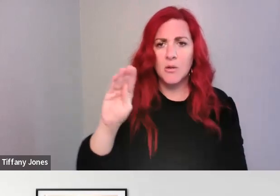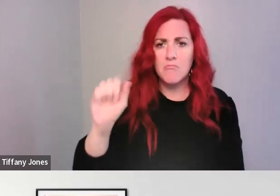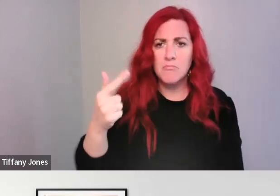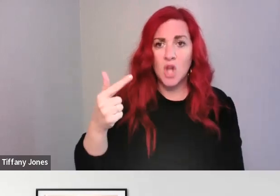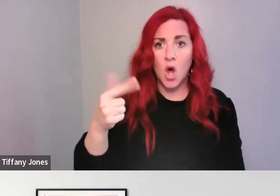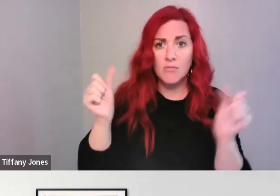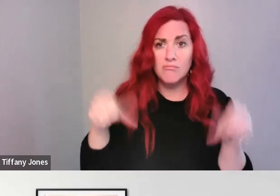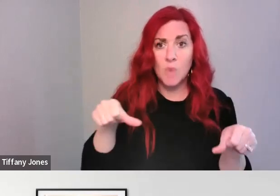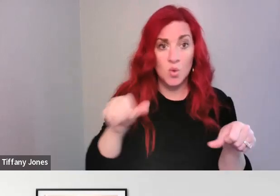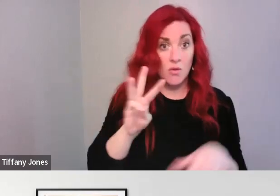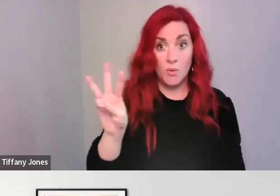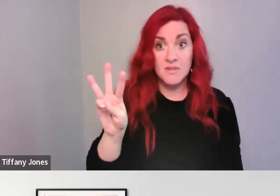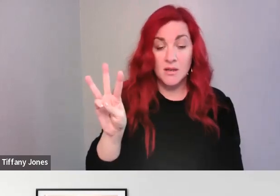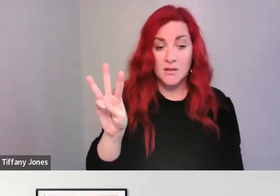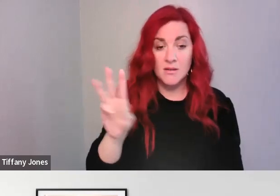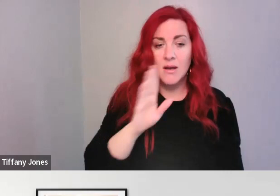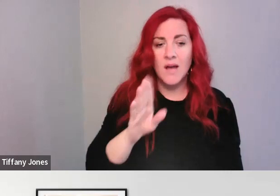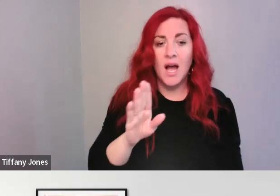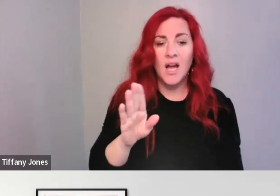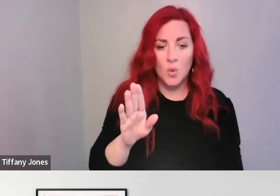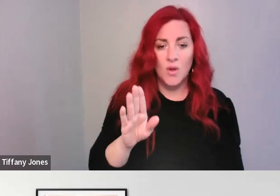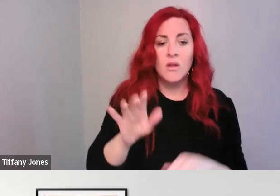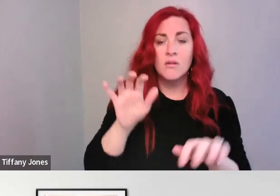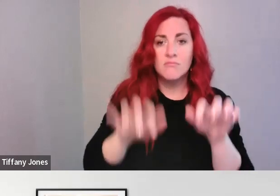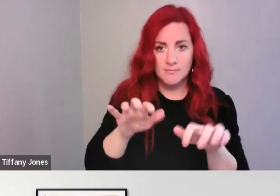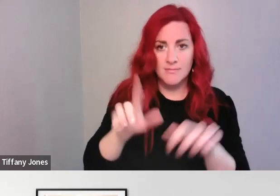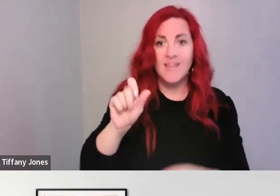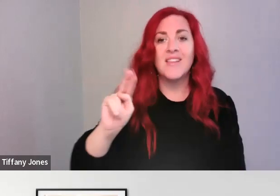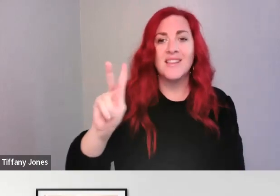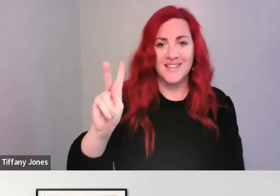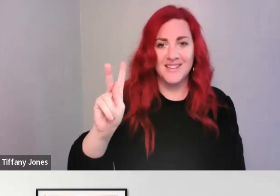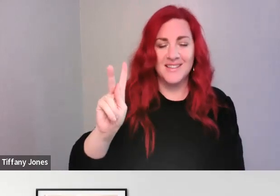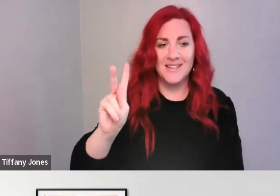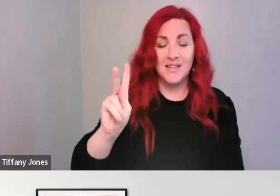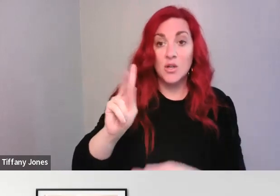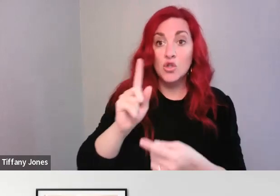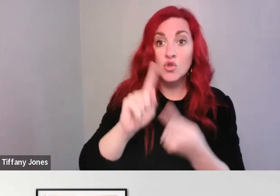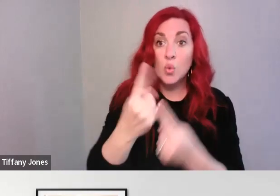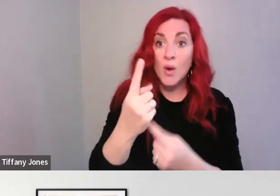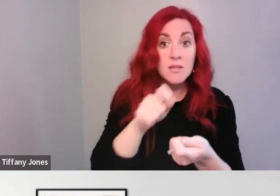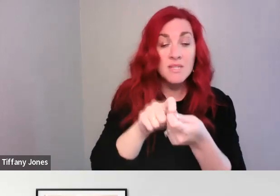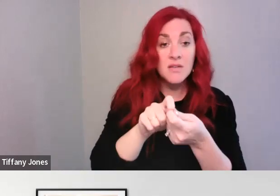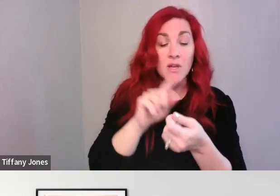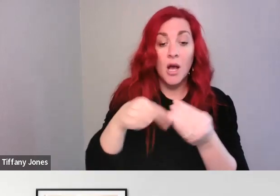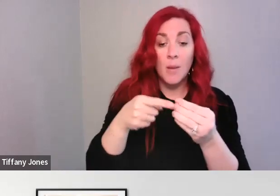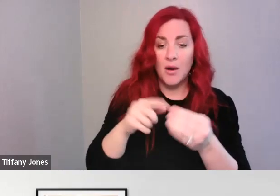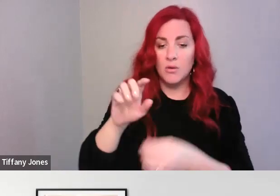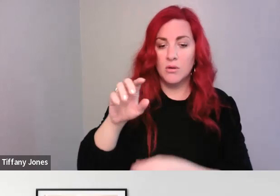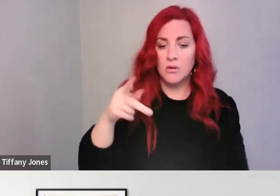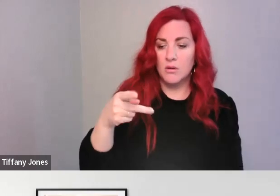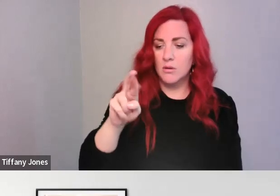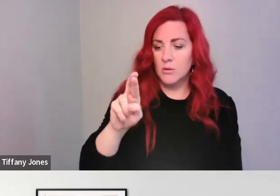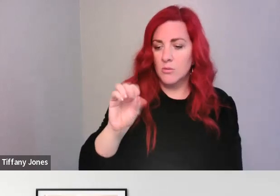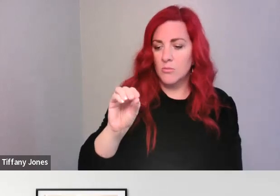website. So I'm going to post the link to one specifically about procedural safeguards. So